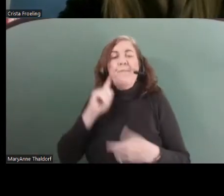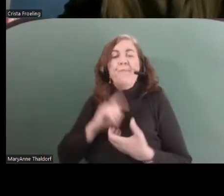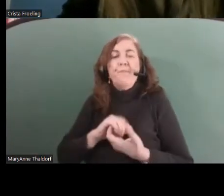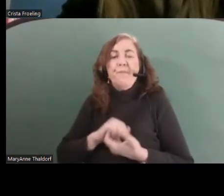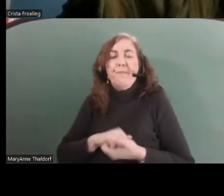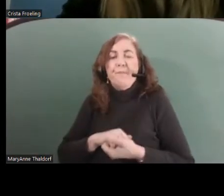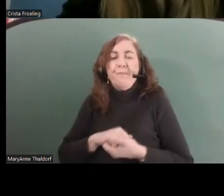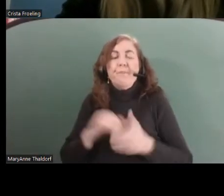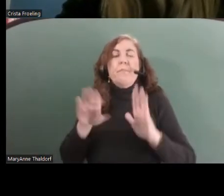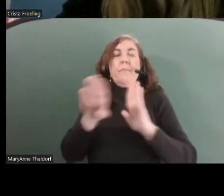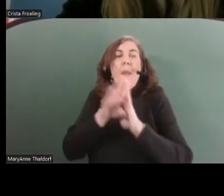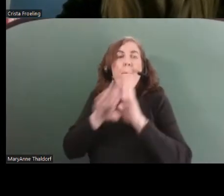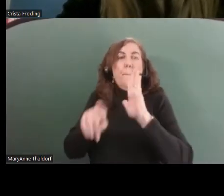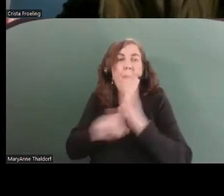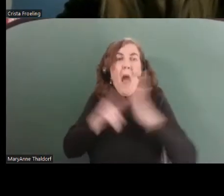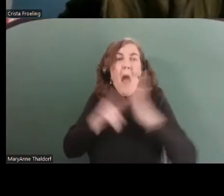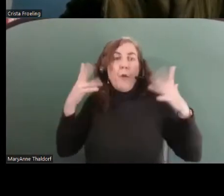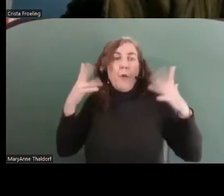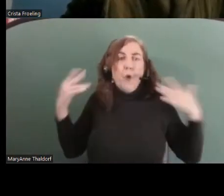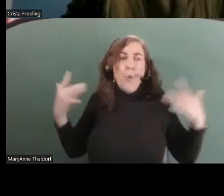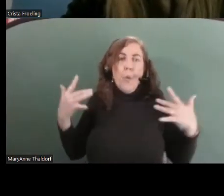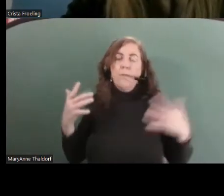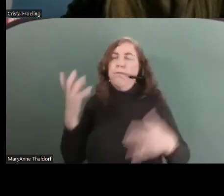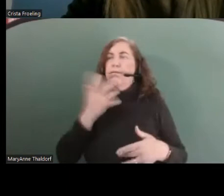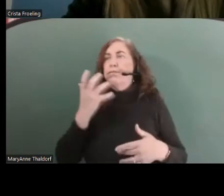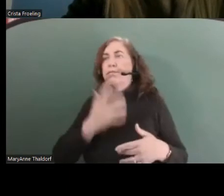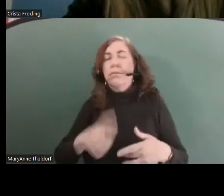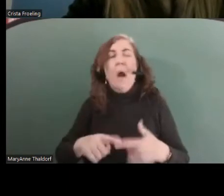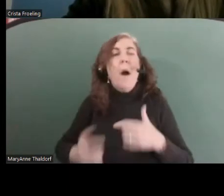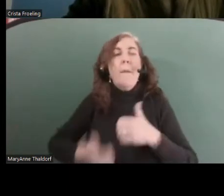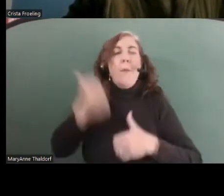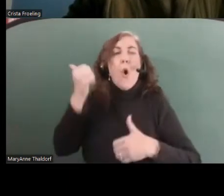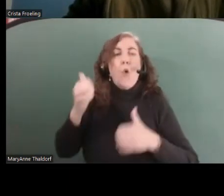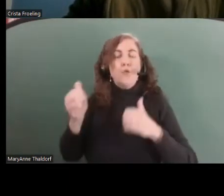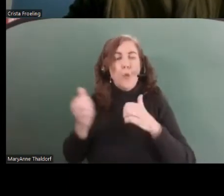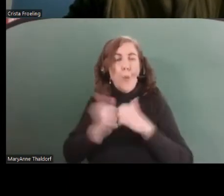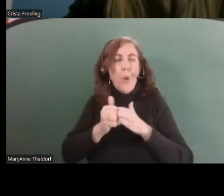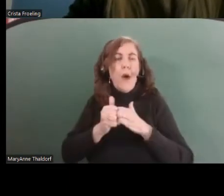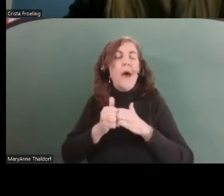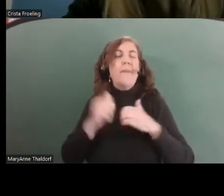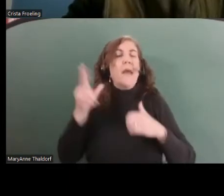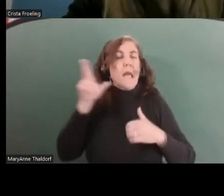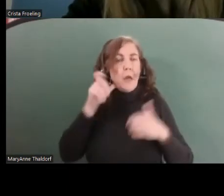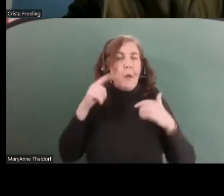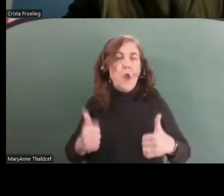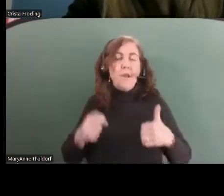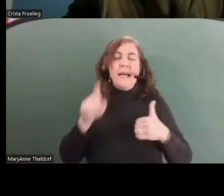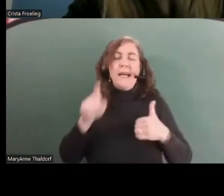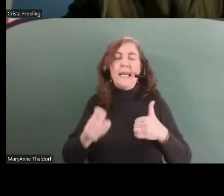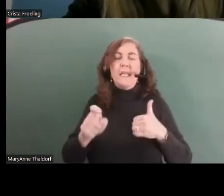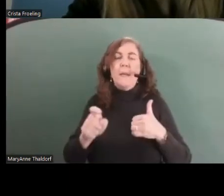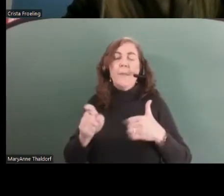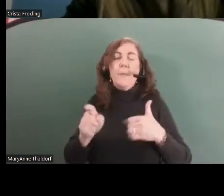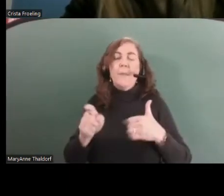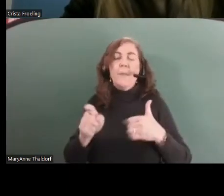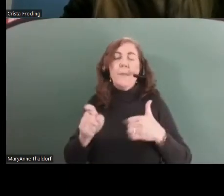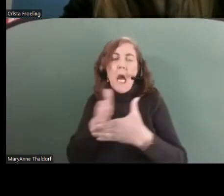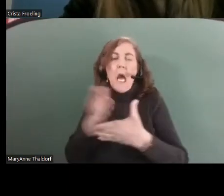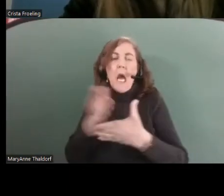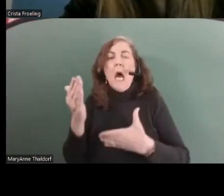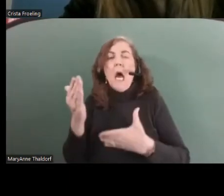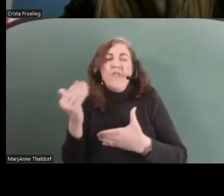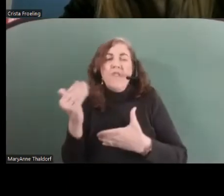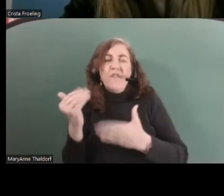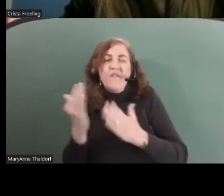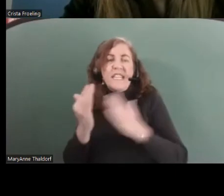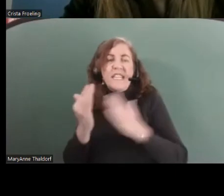Background noise. Most children with hearing loss need the level of the speech to be 15 to 20 decibels at least above